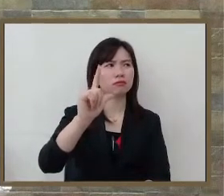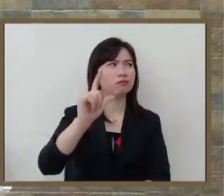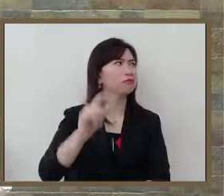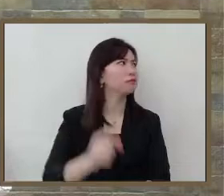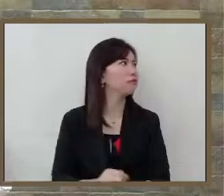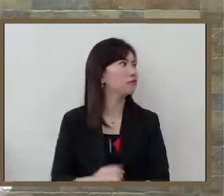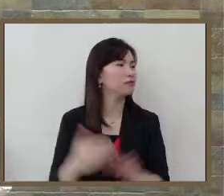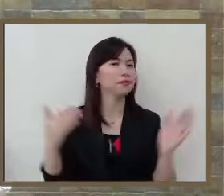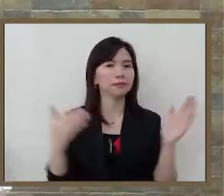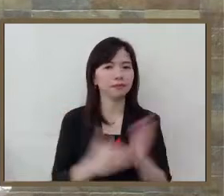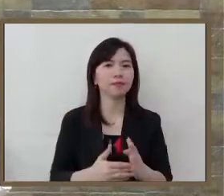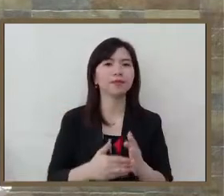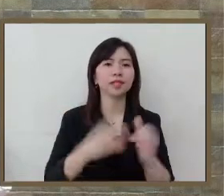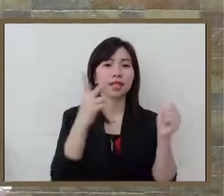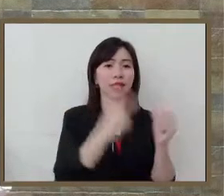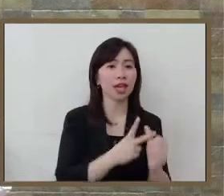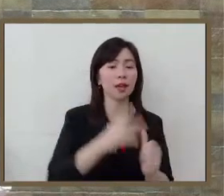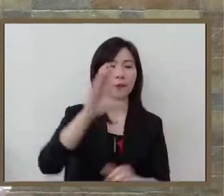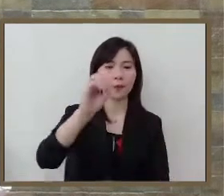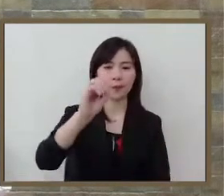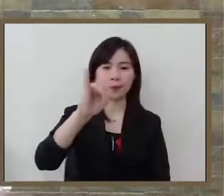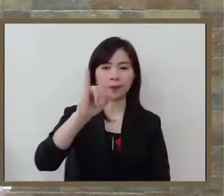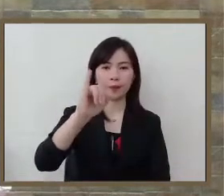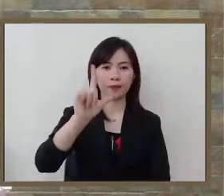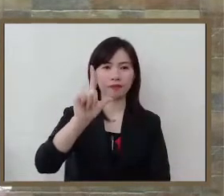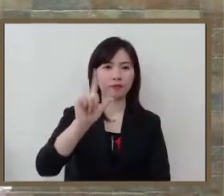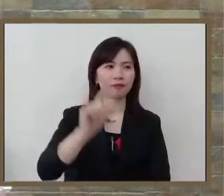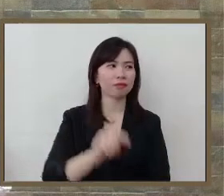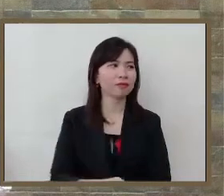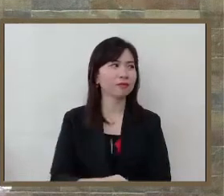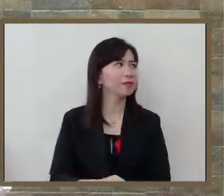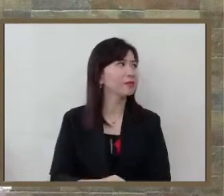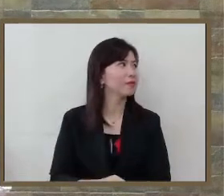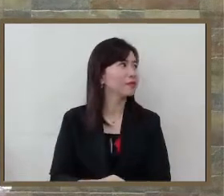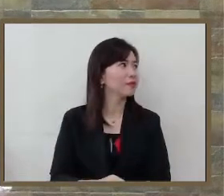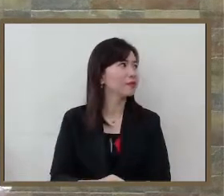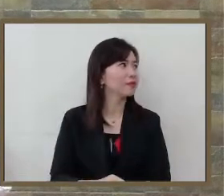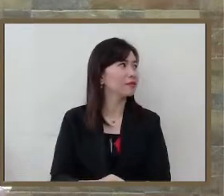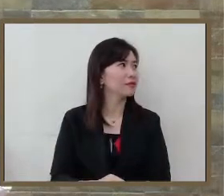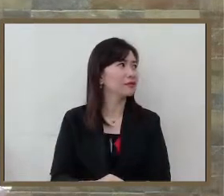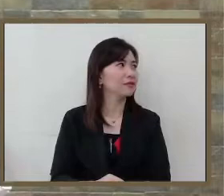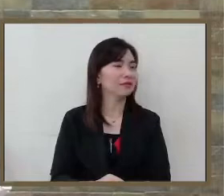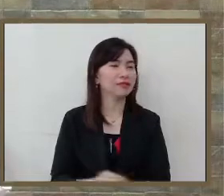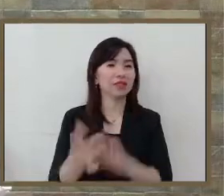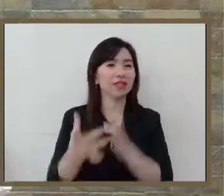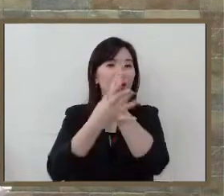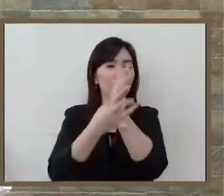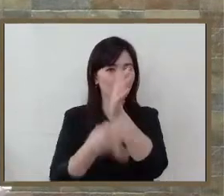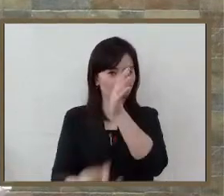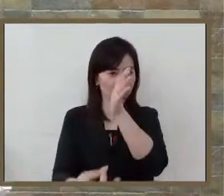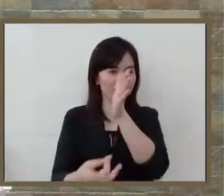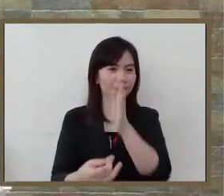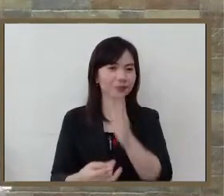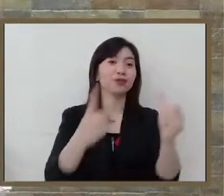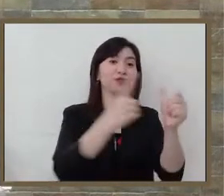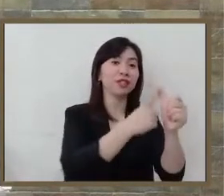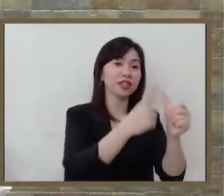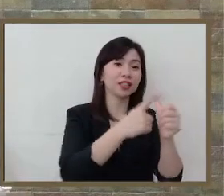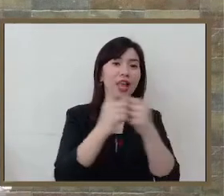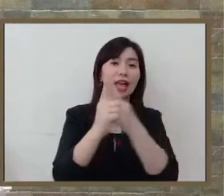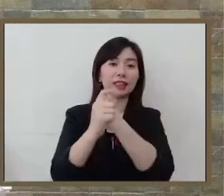The second is the oil. Huwag niyo pong kakalimutan, this is the treasure. The word of God. Now, what is the